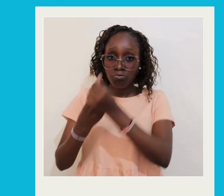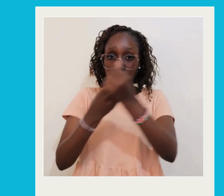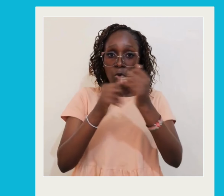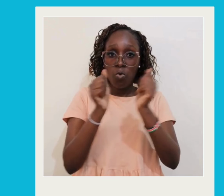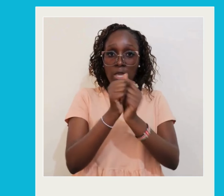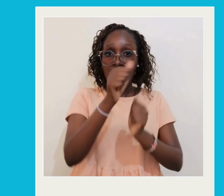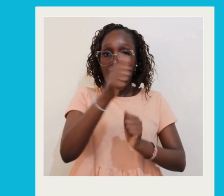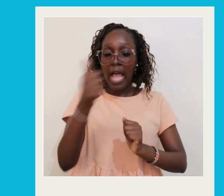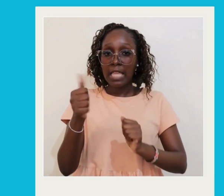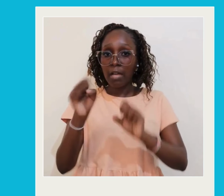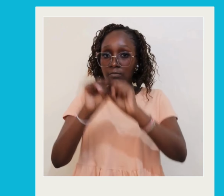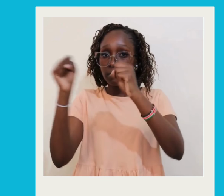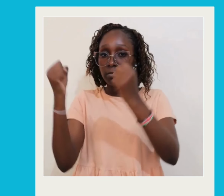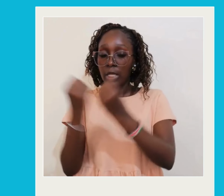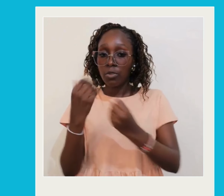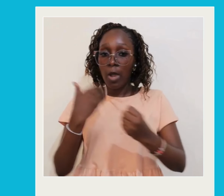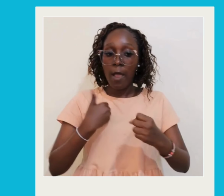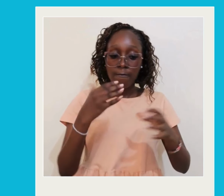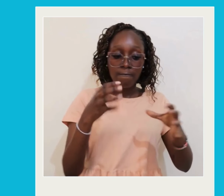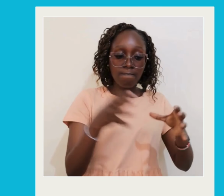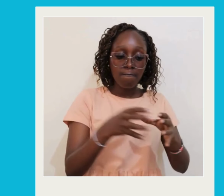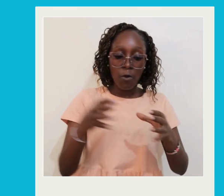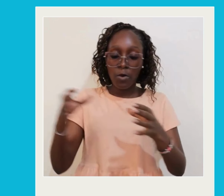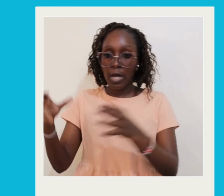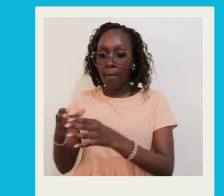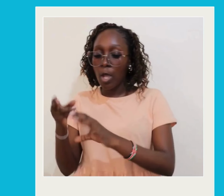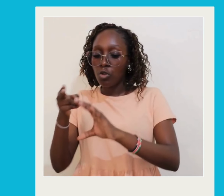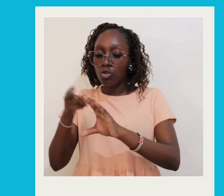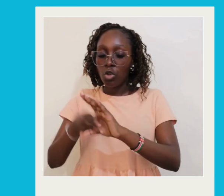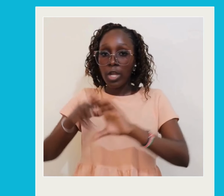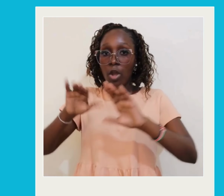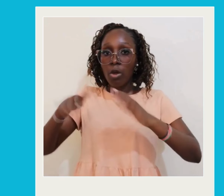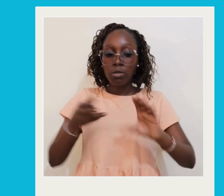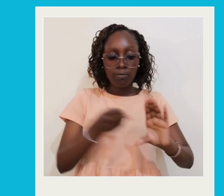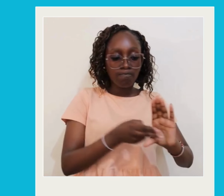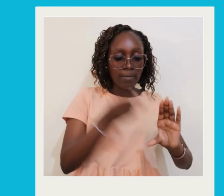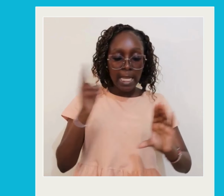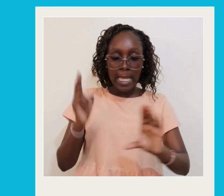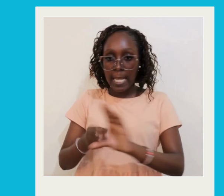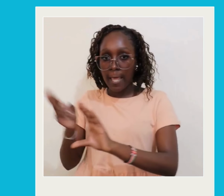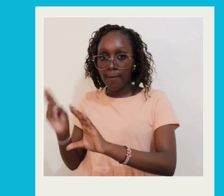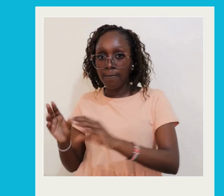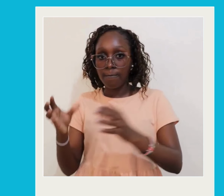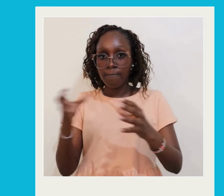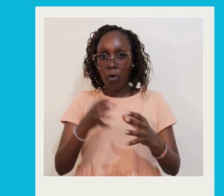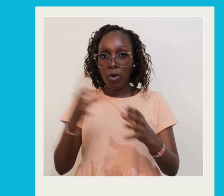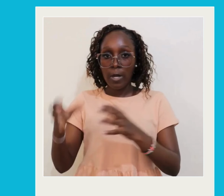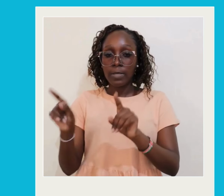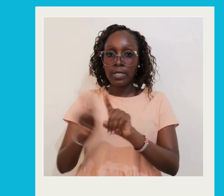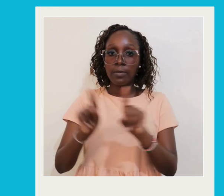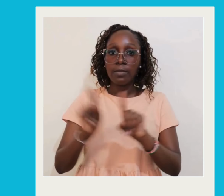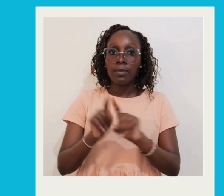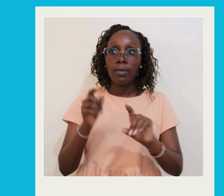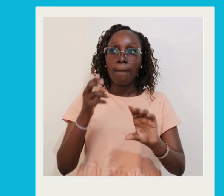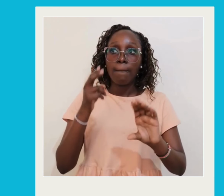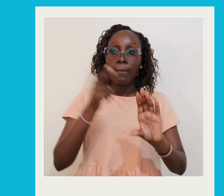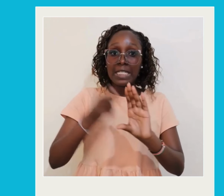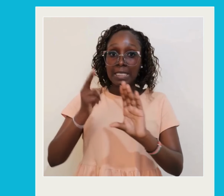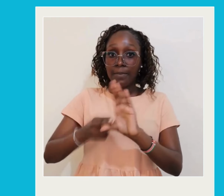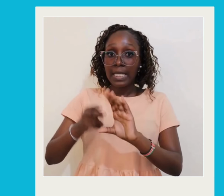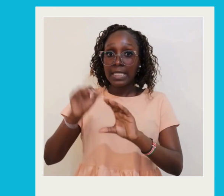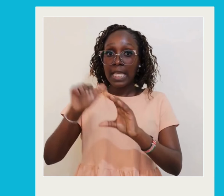This means that PBOs have the freedom to collaborate with other organizations to create